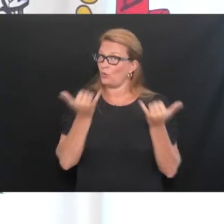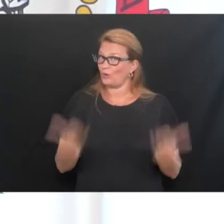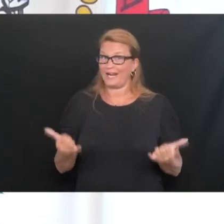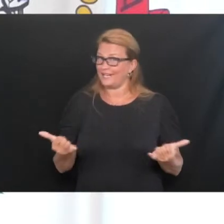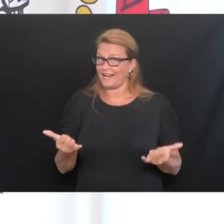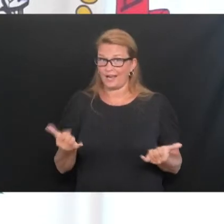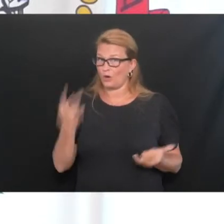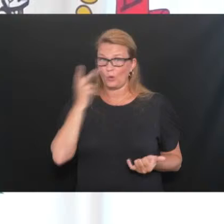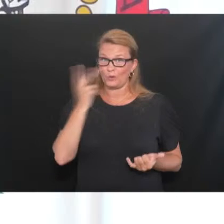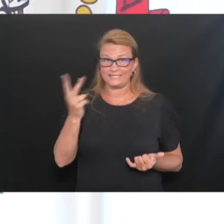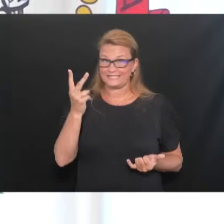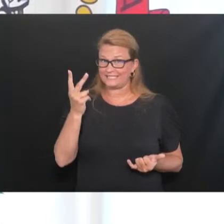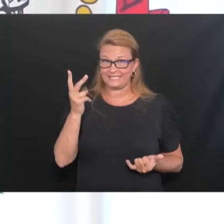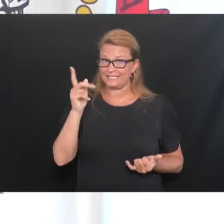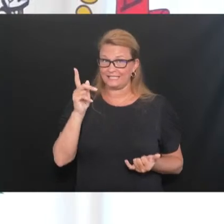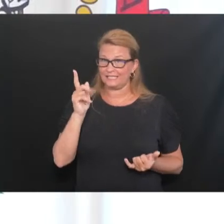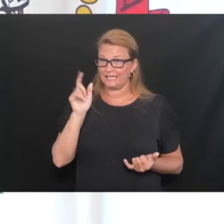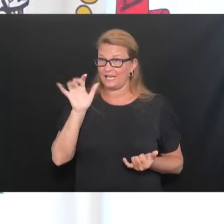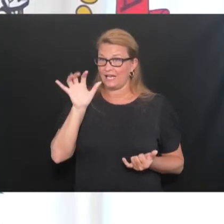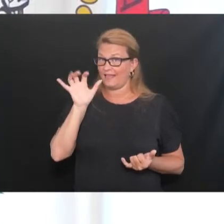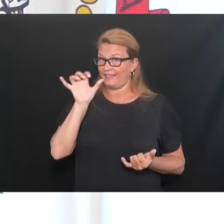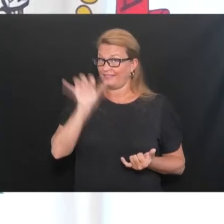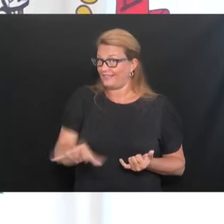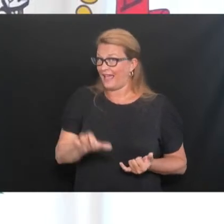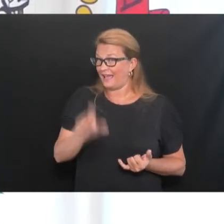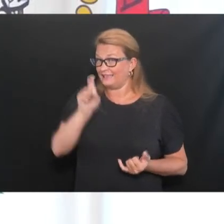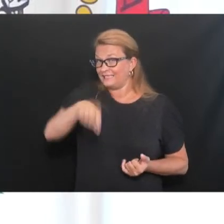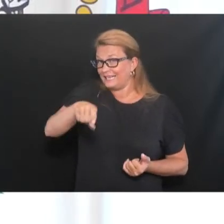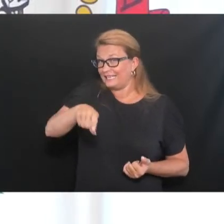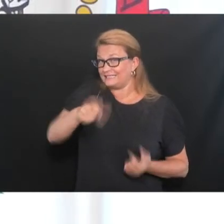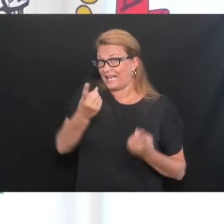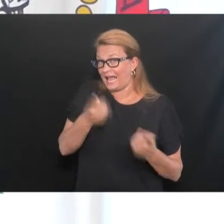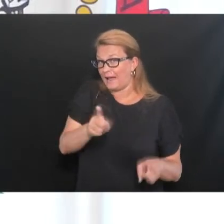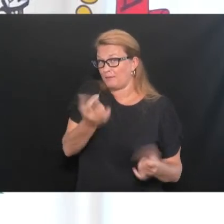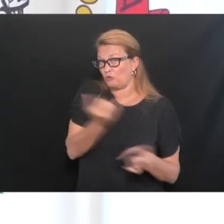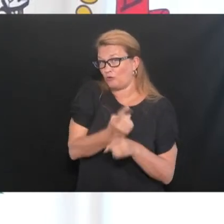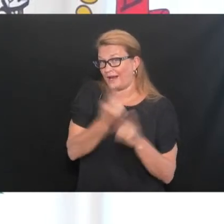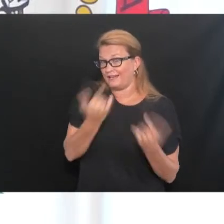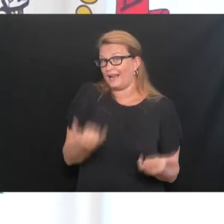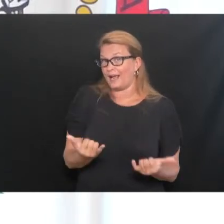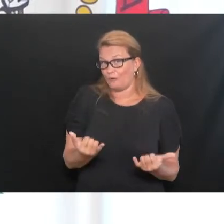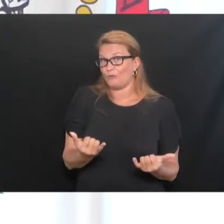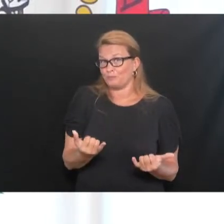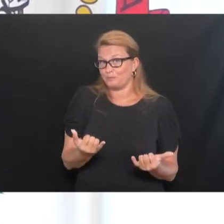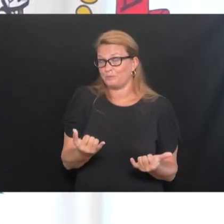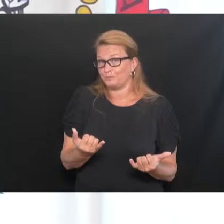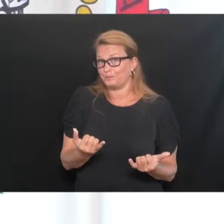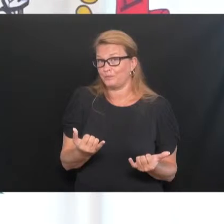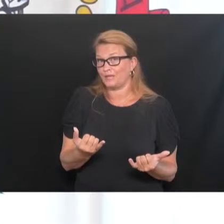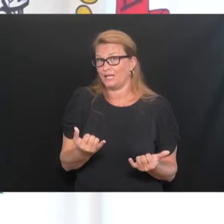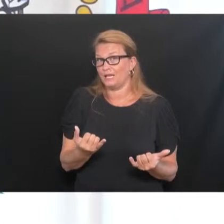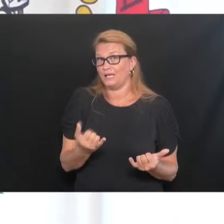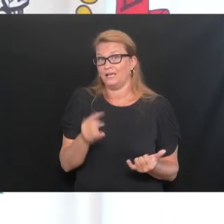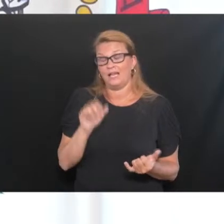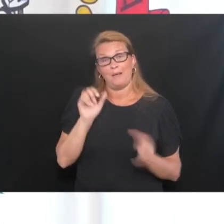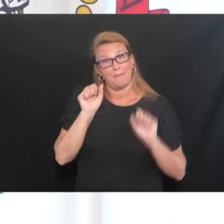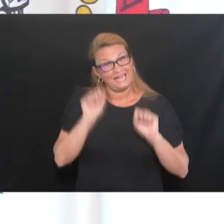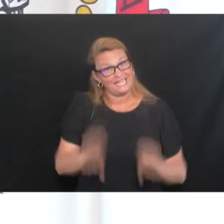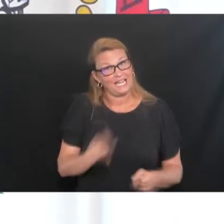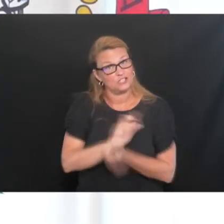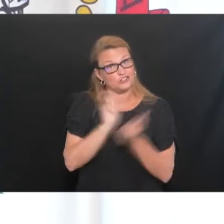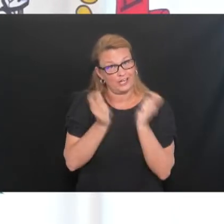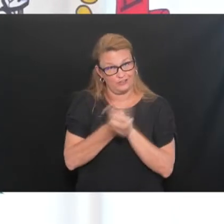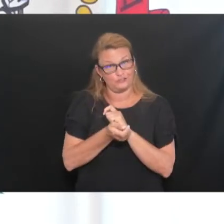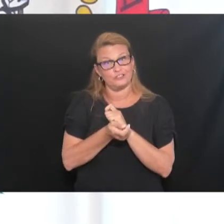see any need to move towards additional mitigation measures at this moment. But Katie, that could very well